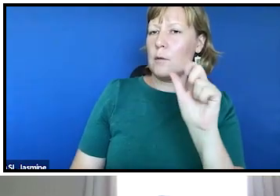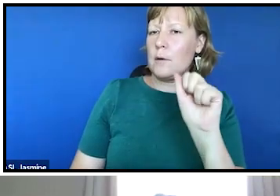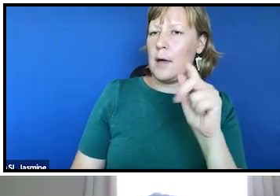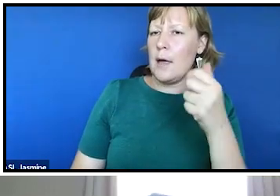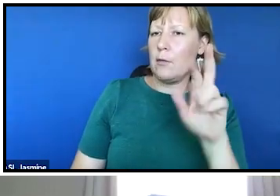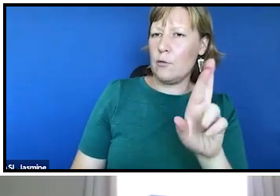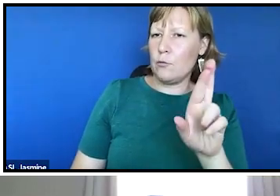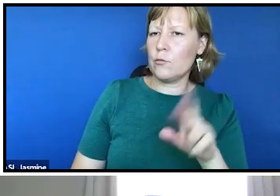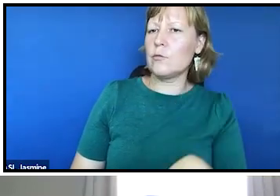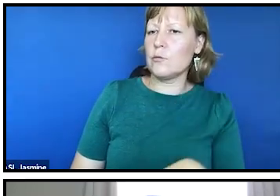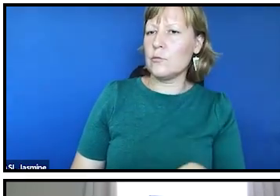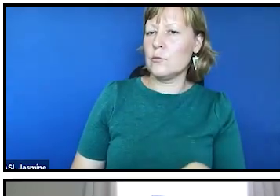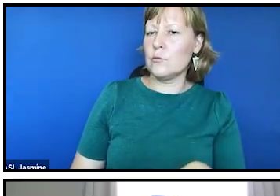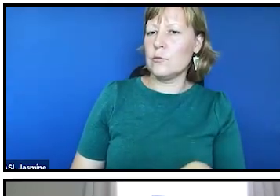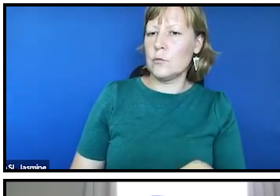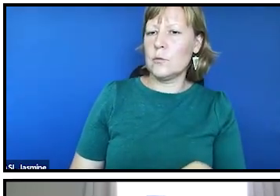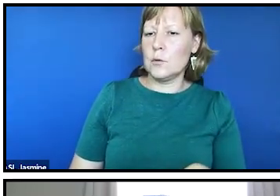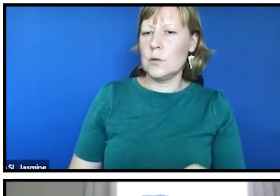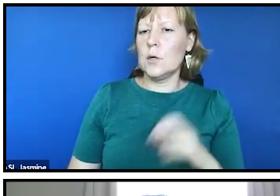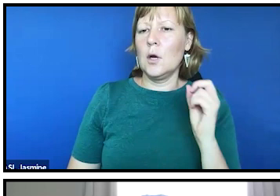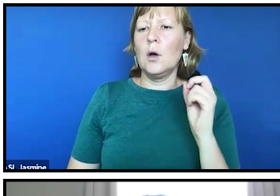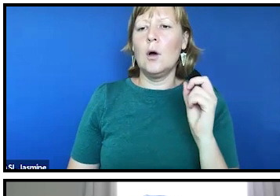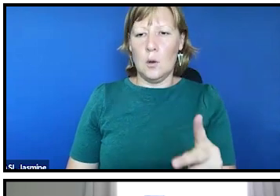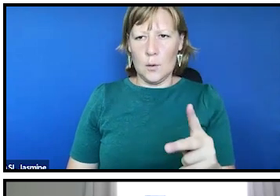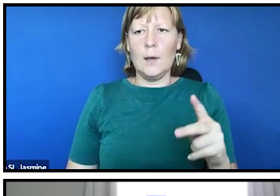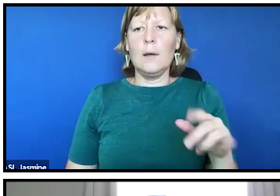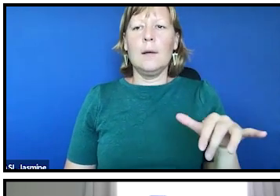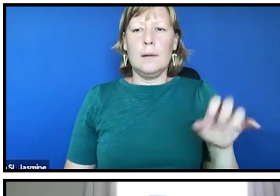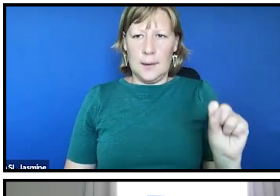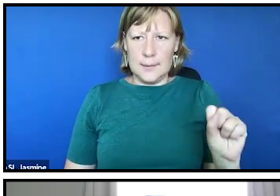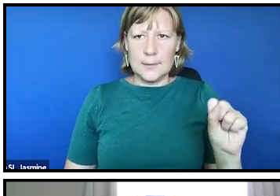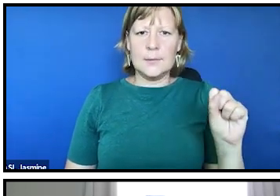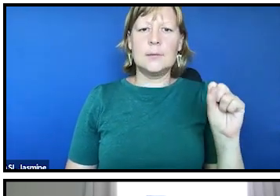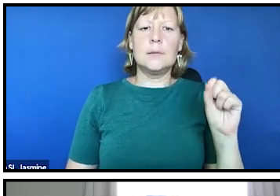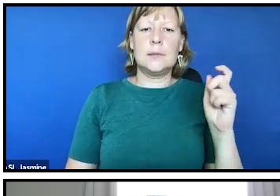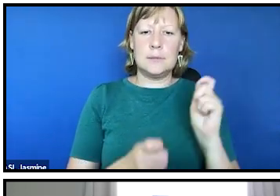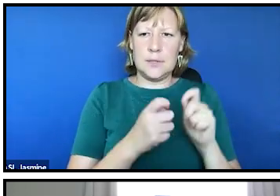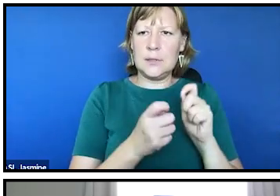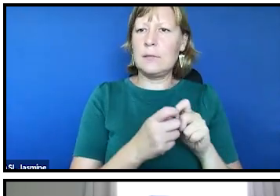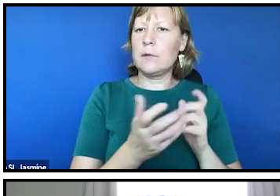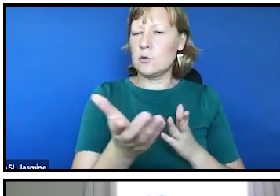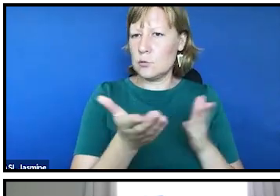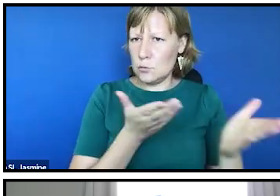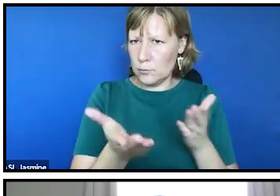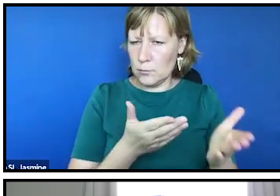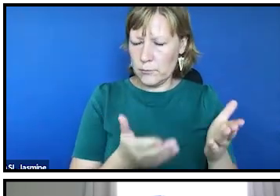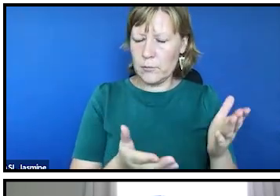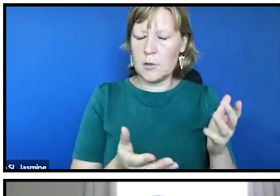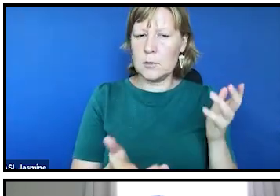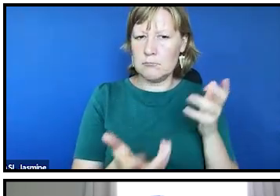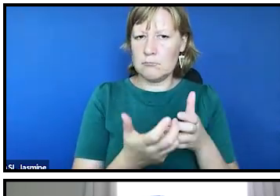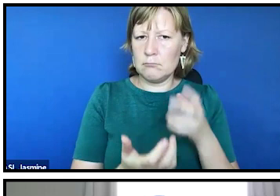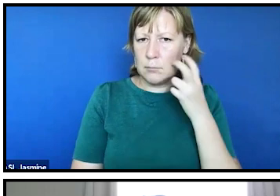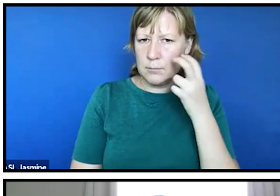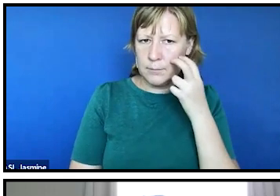you. Oh, ED okay. services. So yes, there are specific services. If I could have that